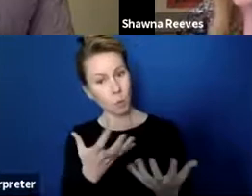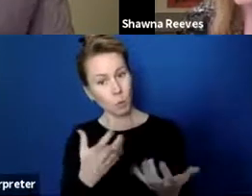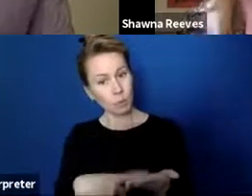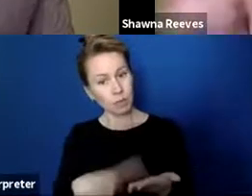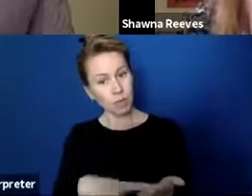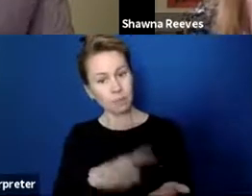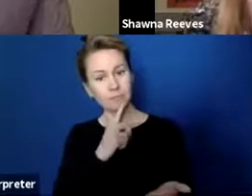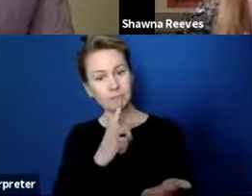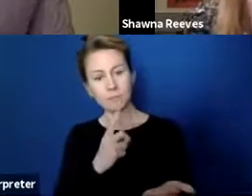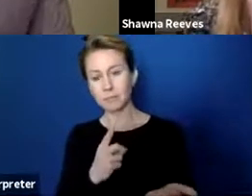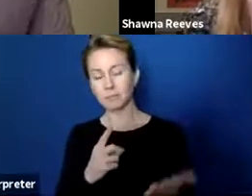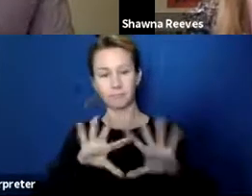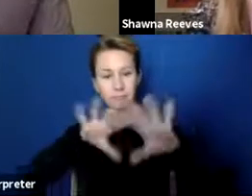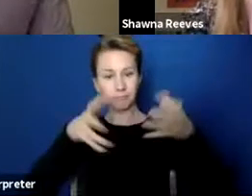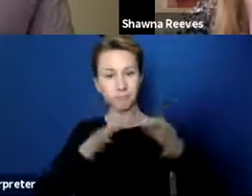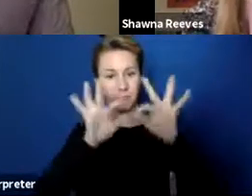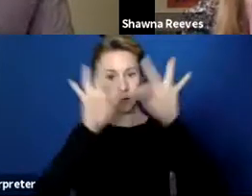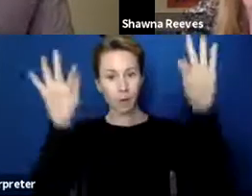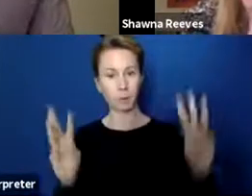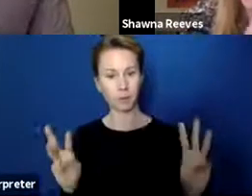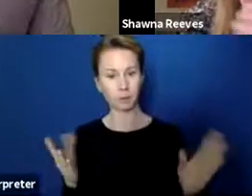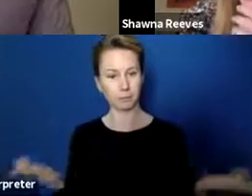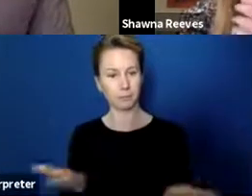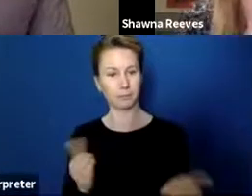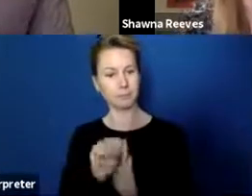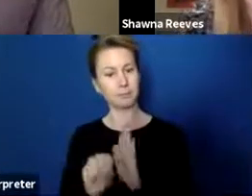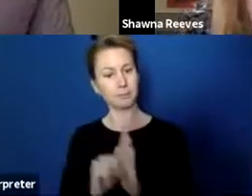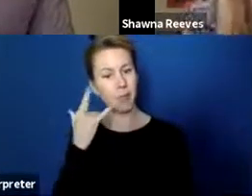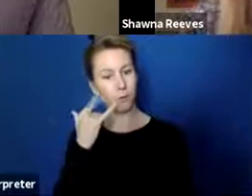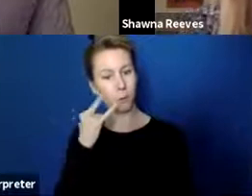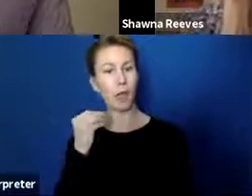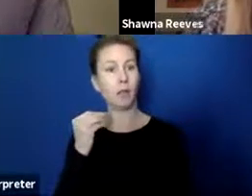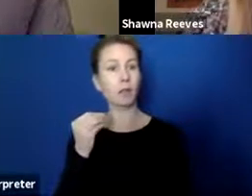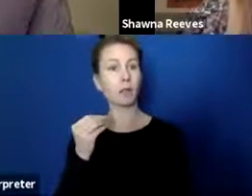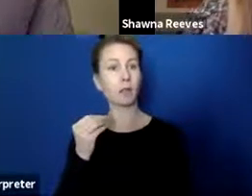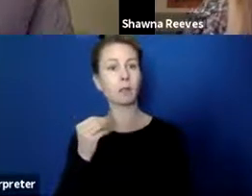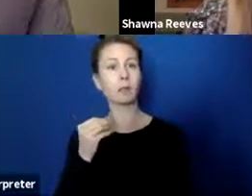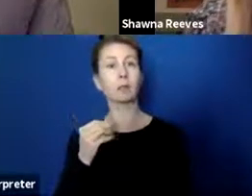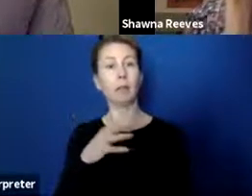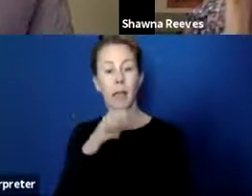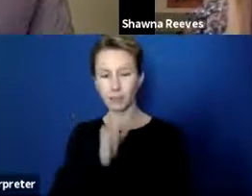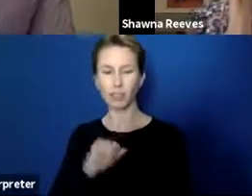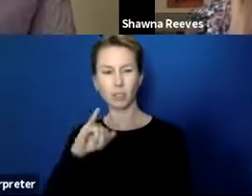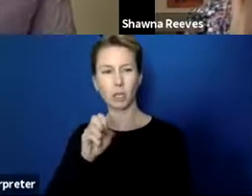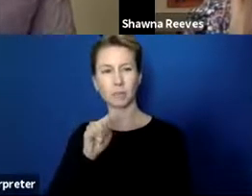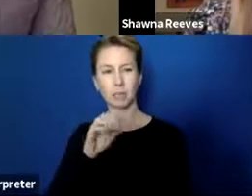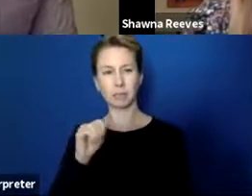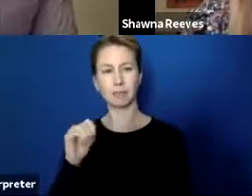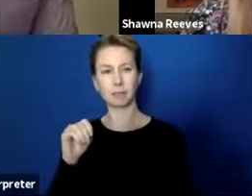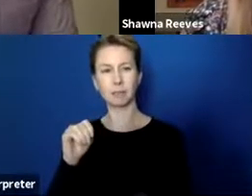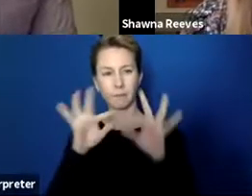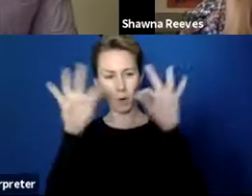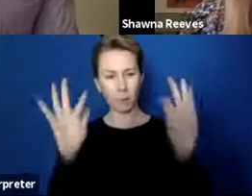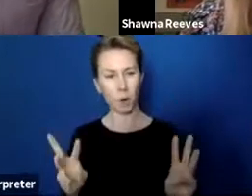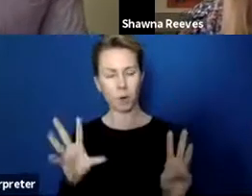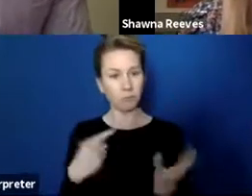much. So we talked about specific policy issues, and I know prior to this webcast, we talked about other things you want to touch on. And one of the